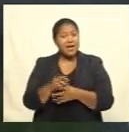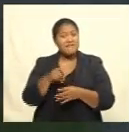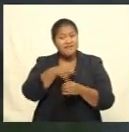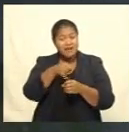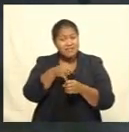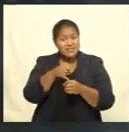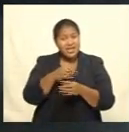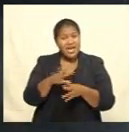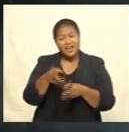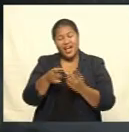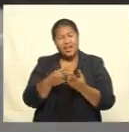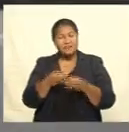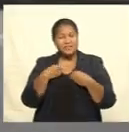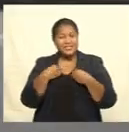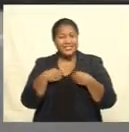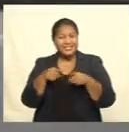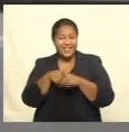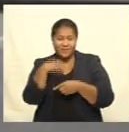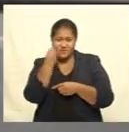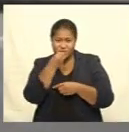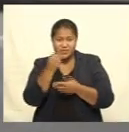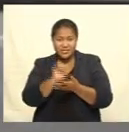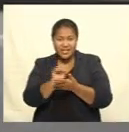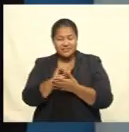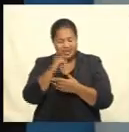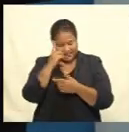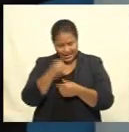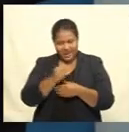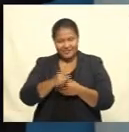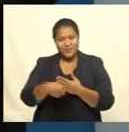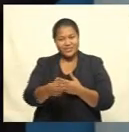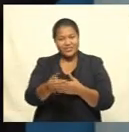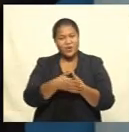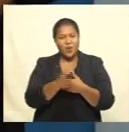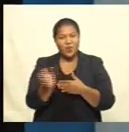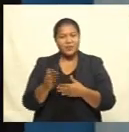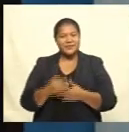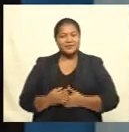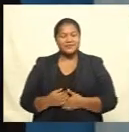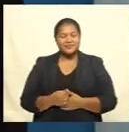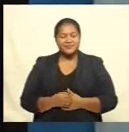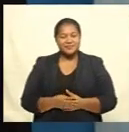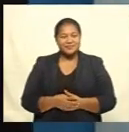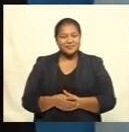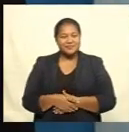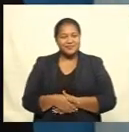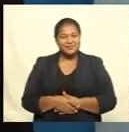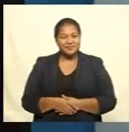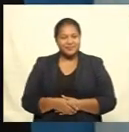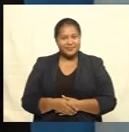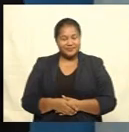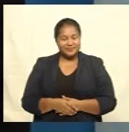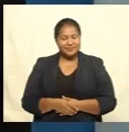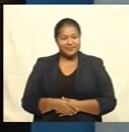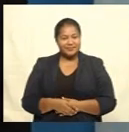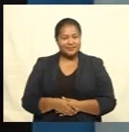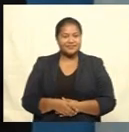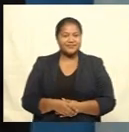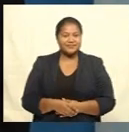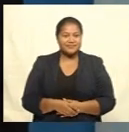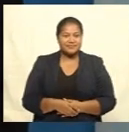essential businesses such as food manufacturers can remain open. Businesses that are not on the list of essential business or services